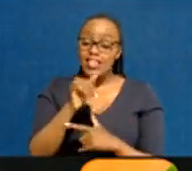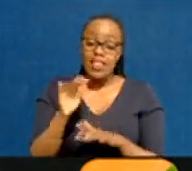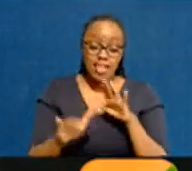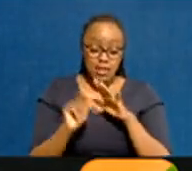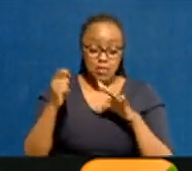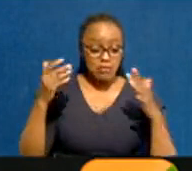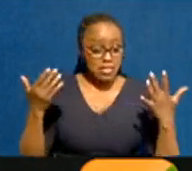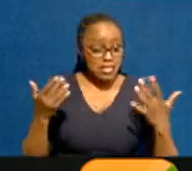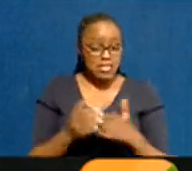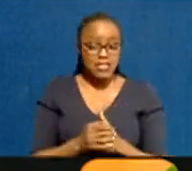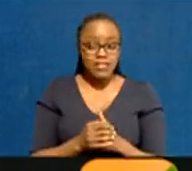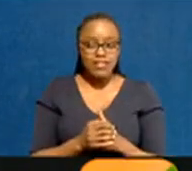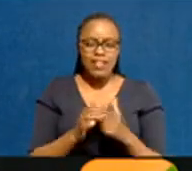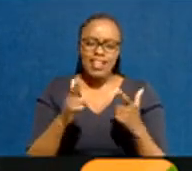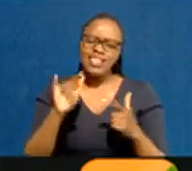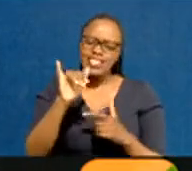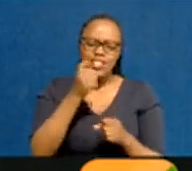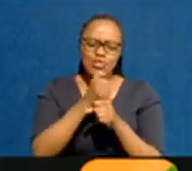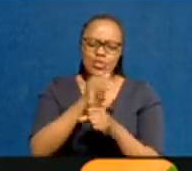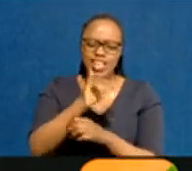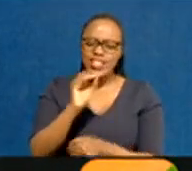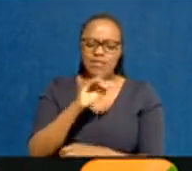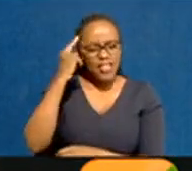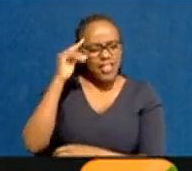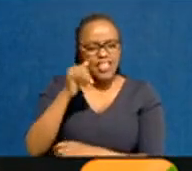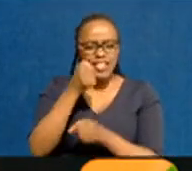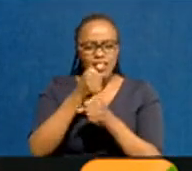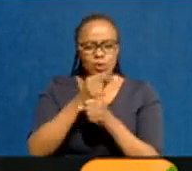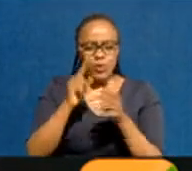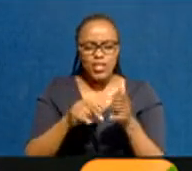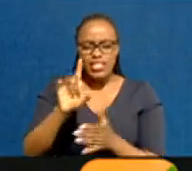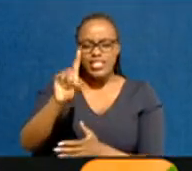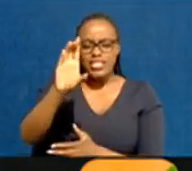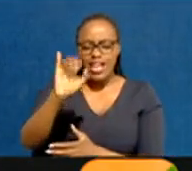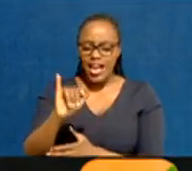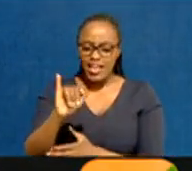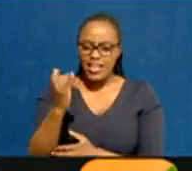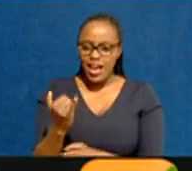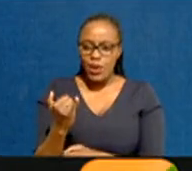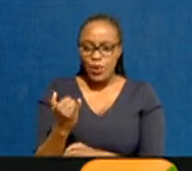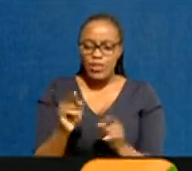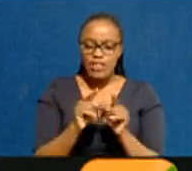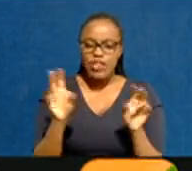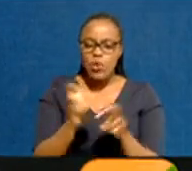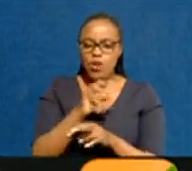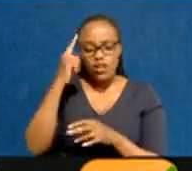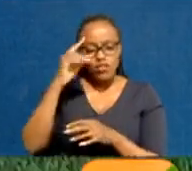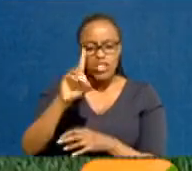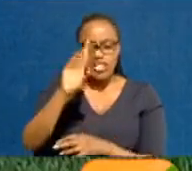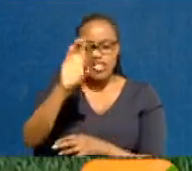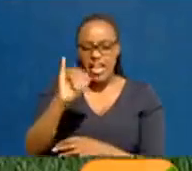well, let's not go there. What sort of I don't think what sort fair. Of DCI are you looking for?